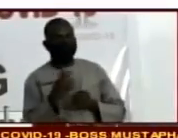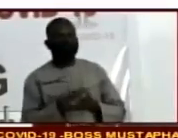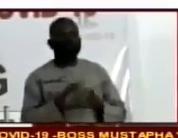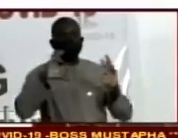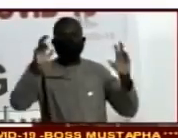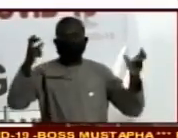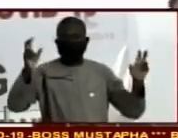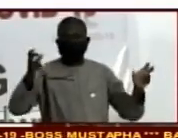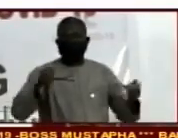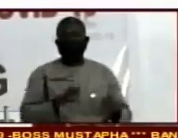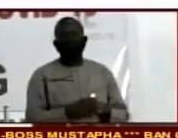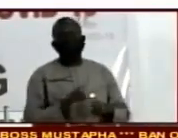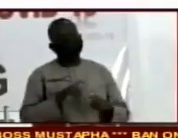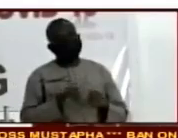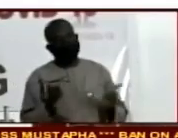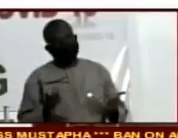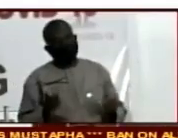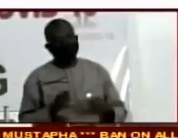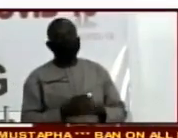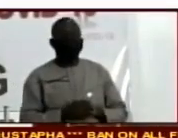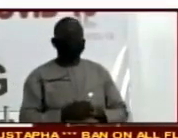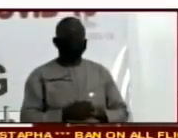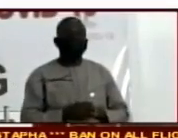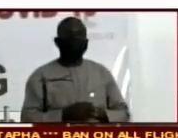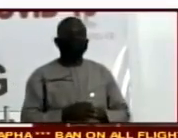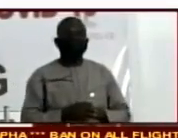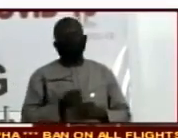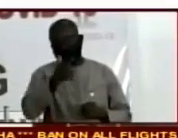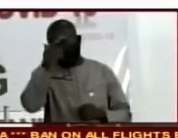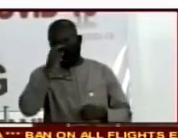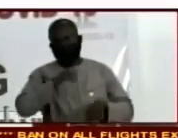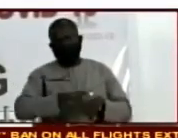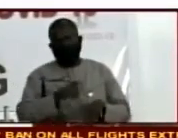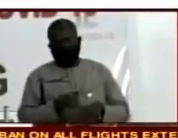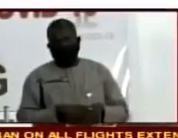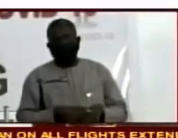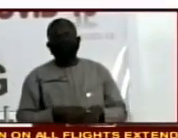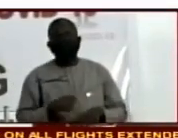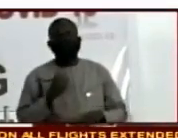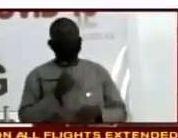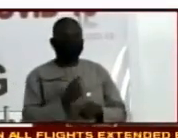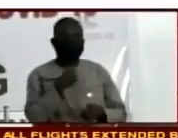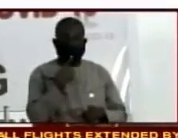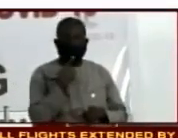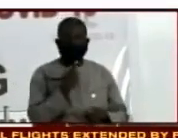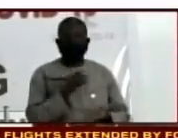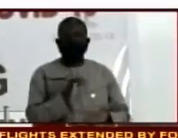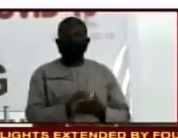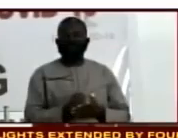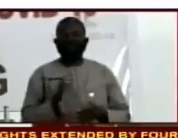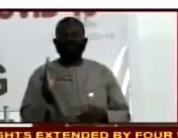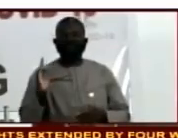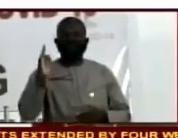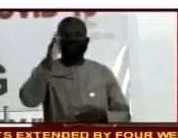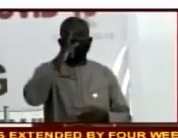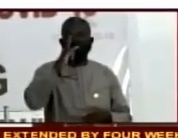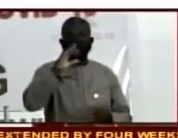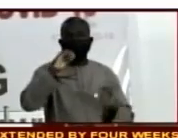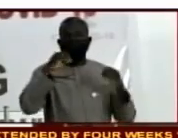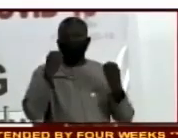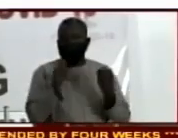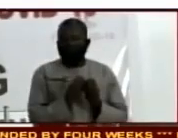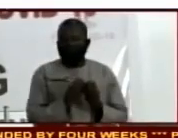issues. But I think maybe due want of time, we can do that lately. But just to say that aviation, we have a